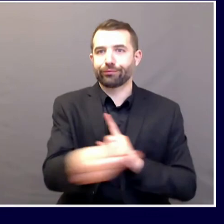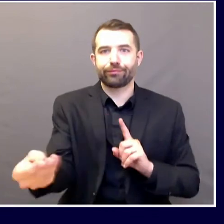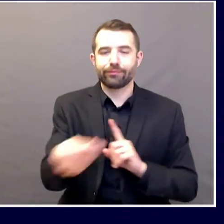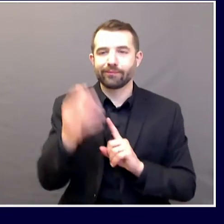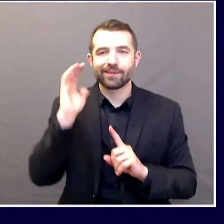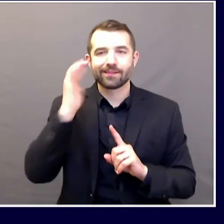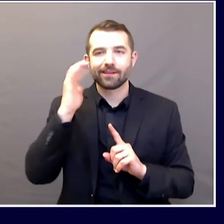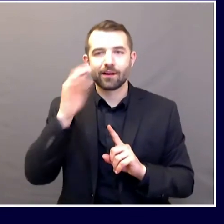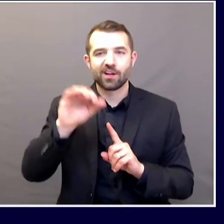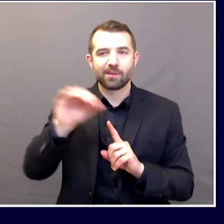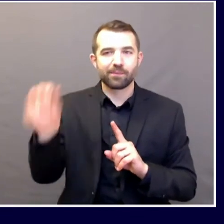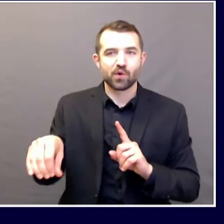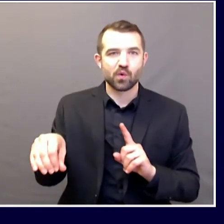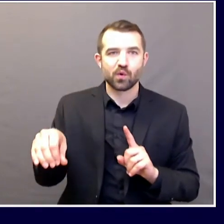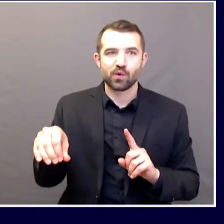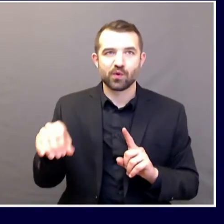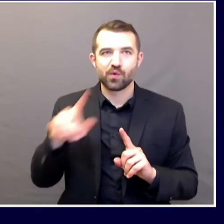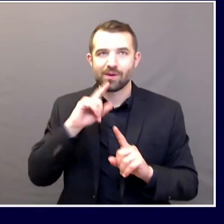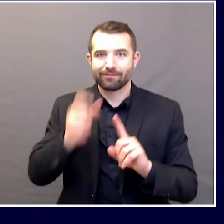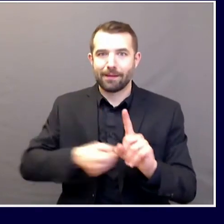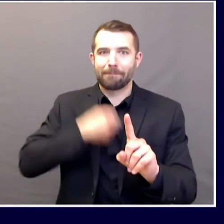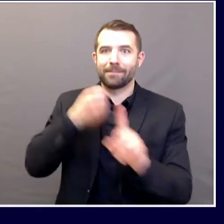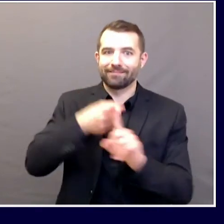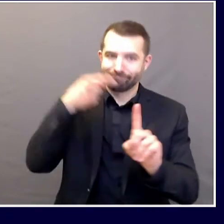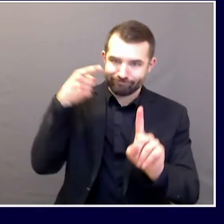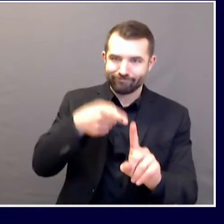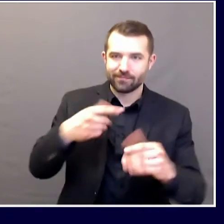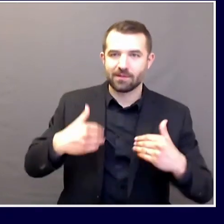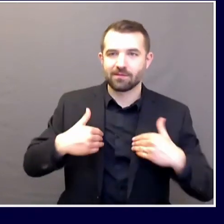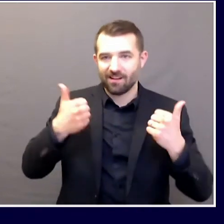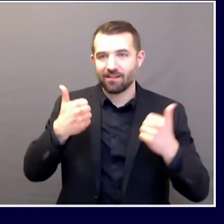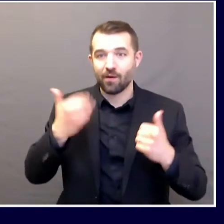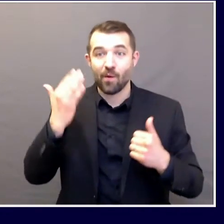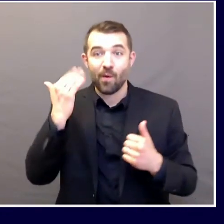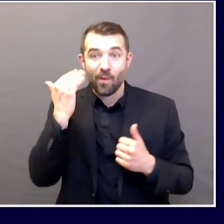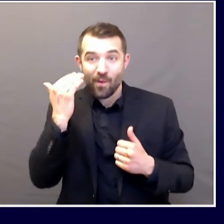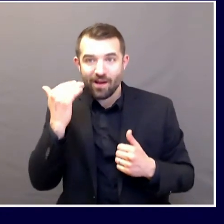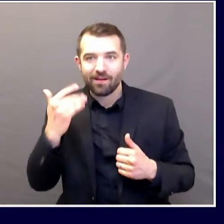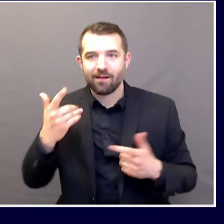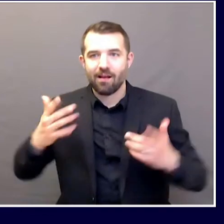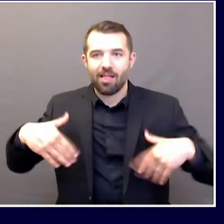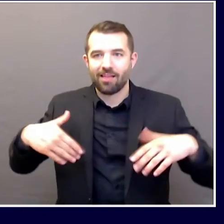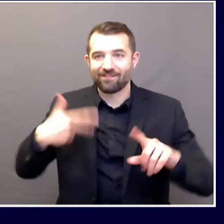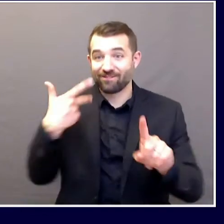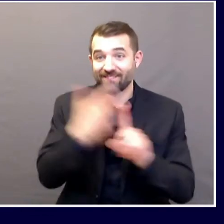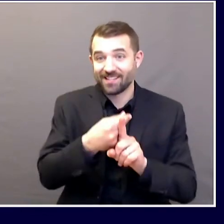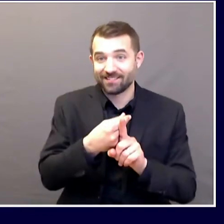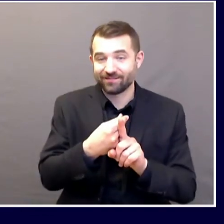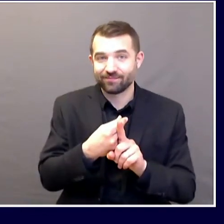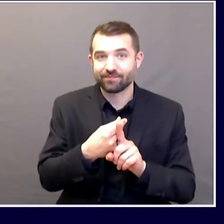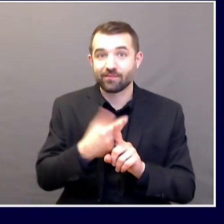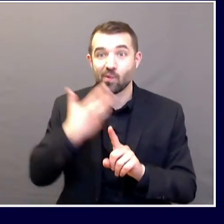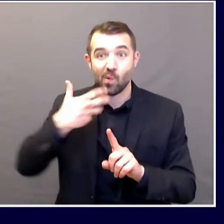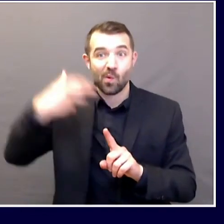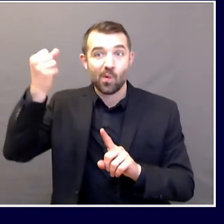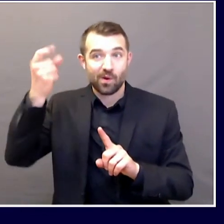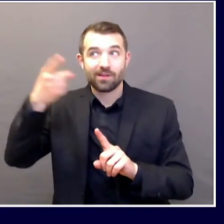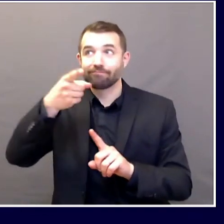because the percentage of older Mainers is so much lower, it just appears as if the percentage of younger Mainers is that much